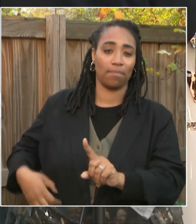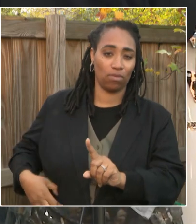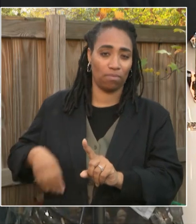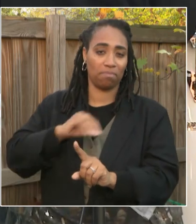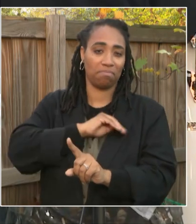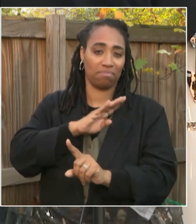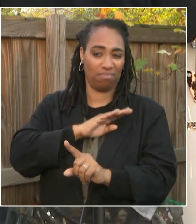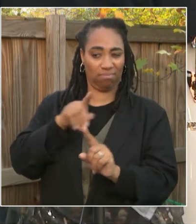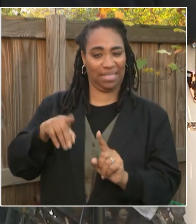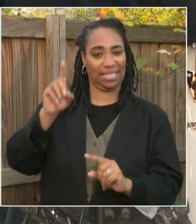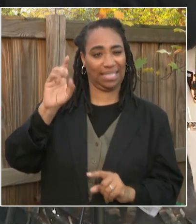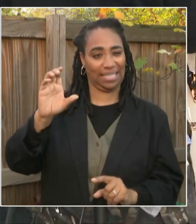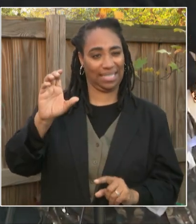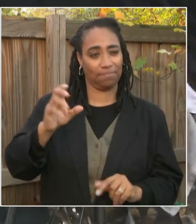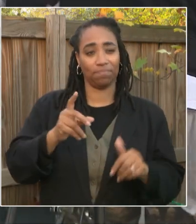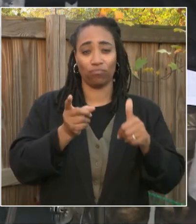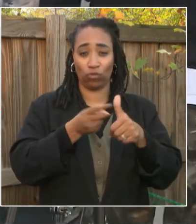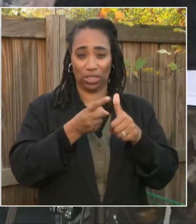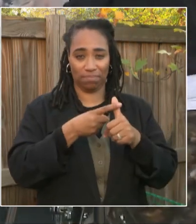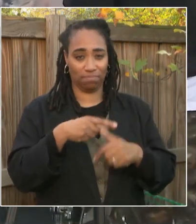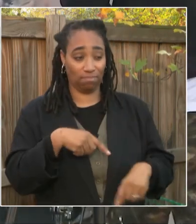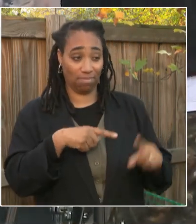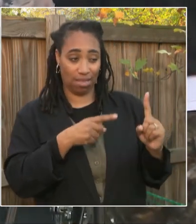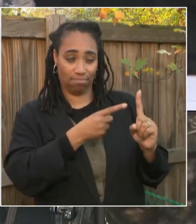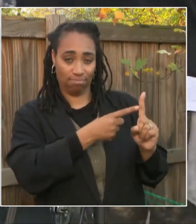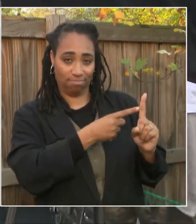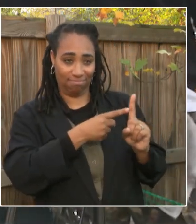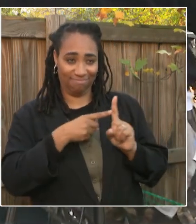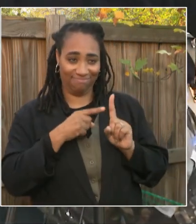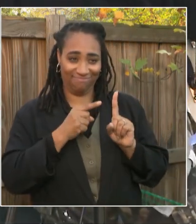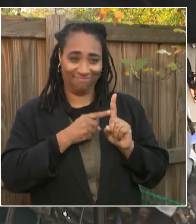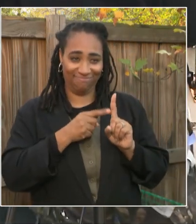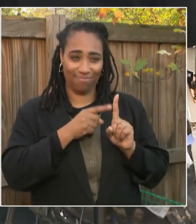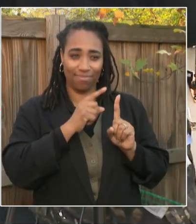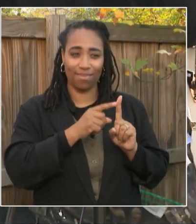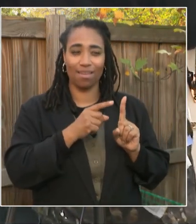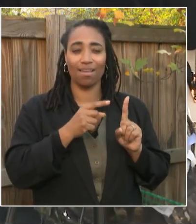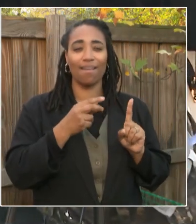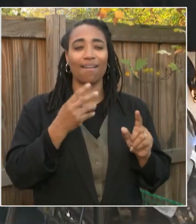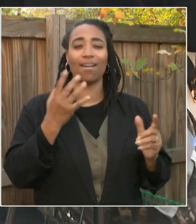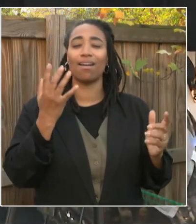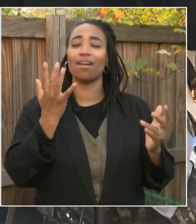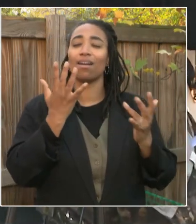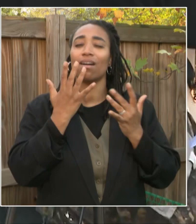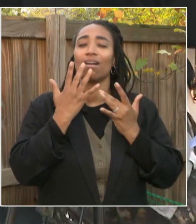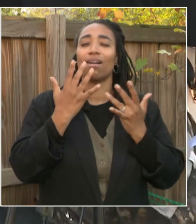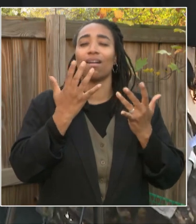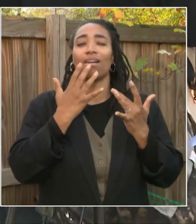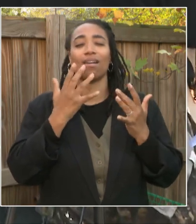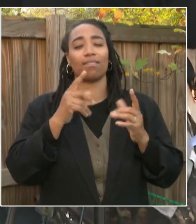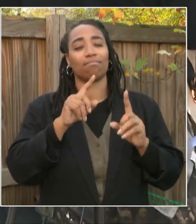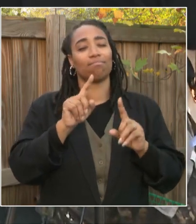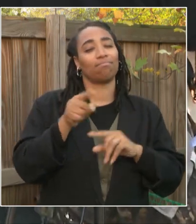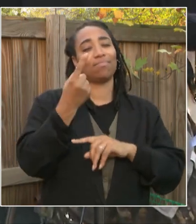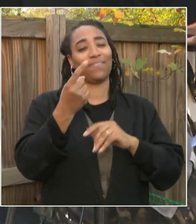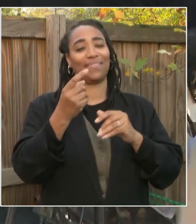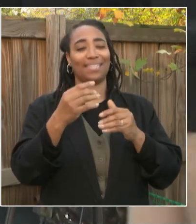I need y'all to put your hands together for the voice of the city. Come on, give it up for Jata.